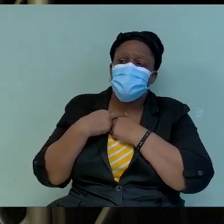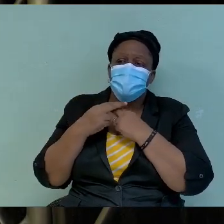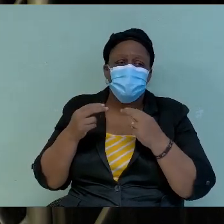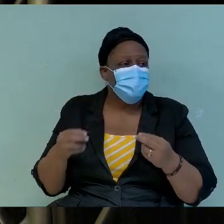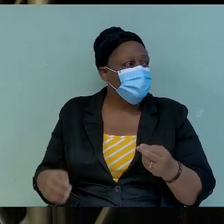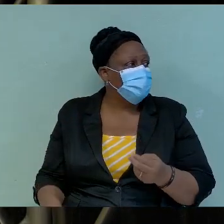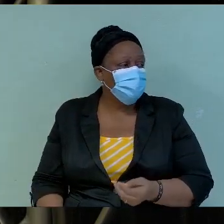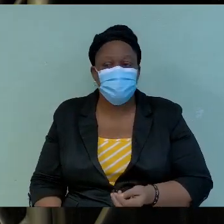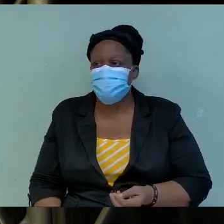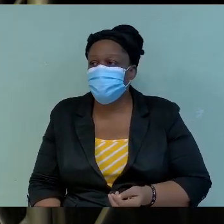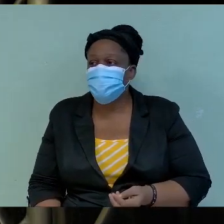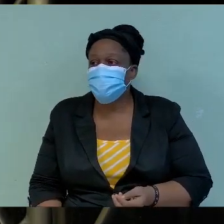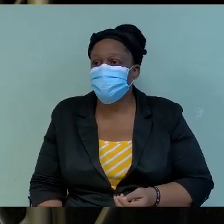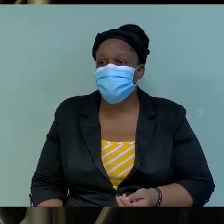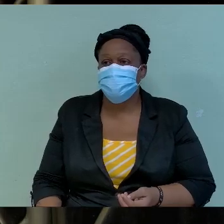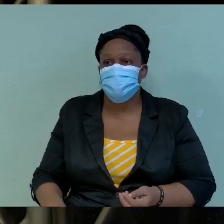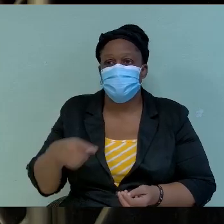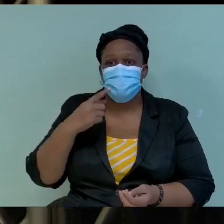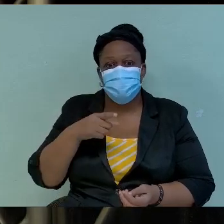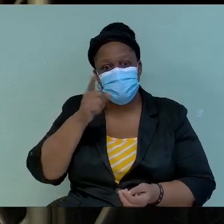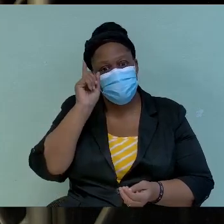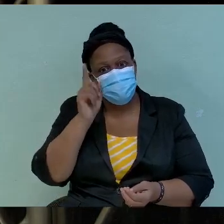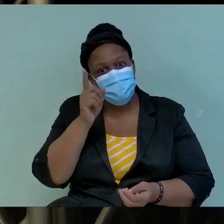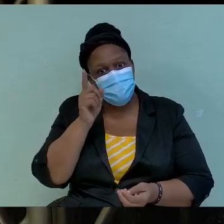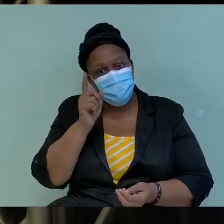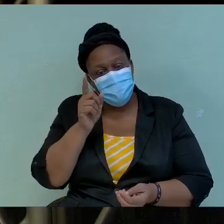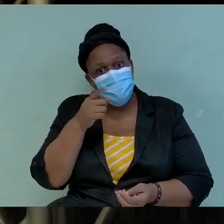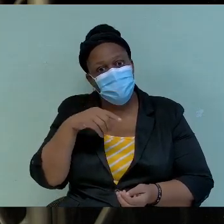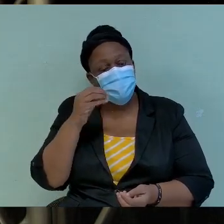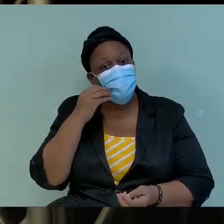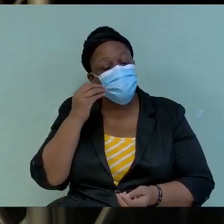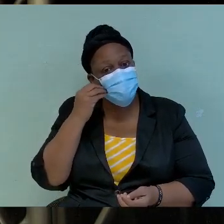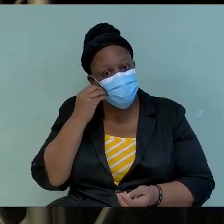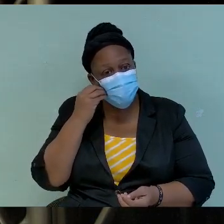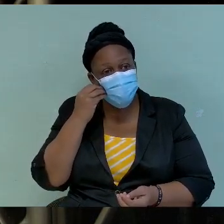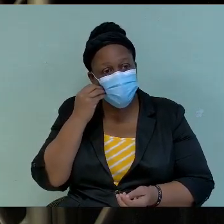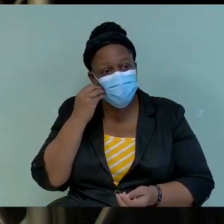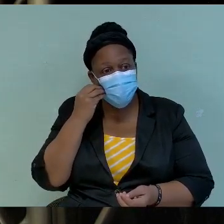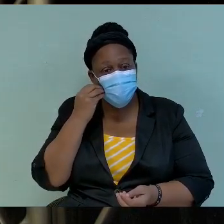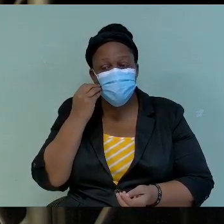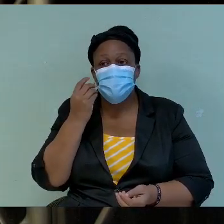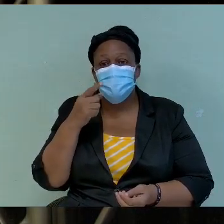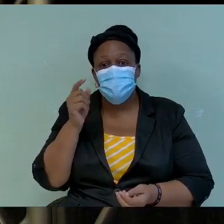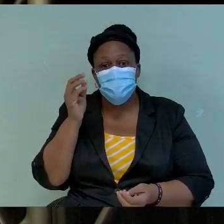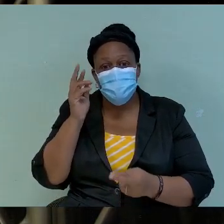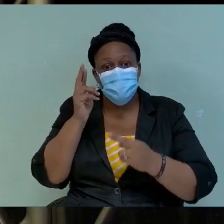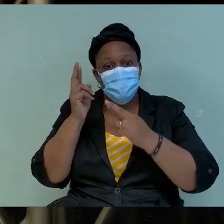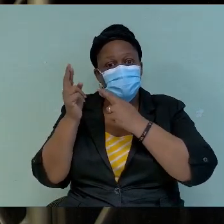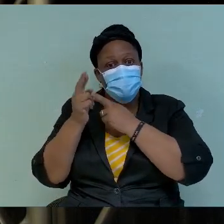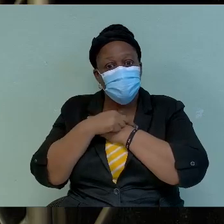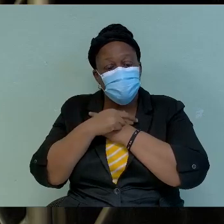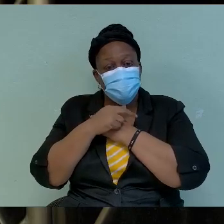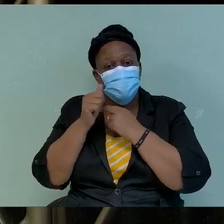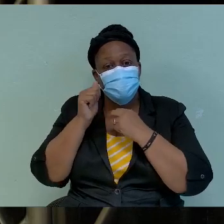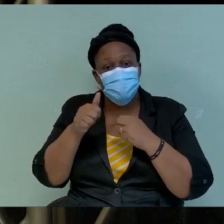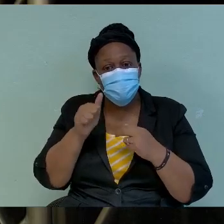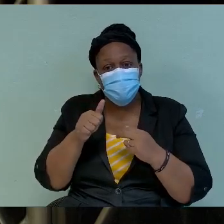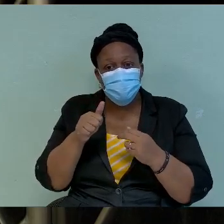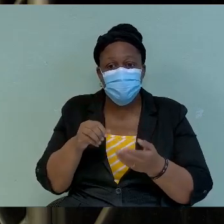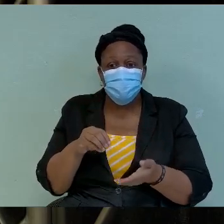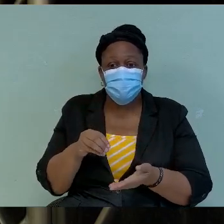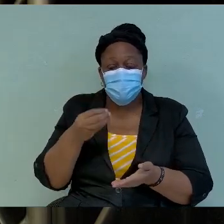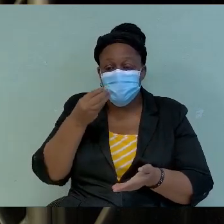sister, Dr. Laws, when we finished, and she demanded that I get some rest and eat more on